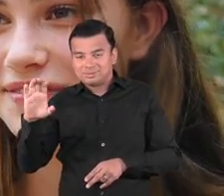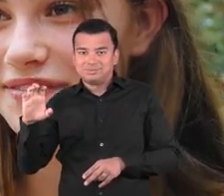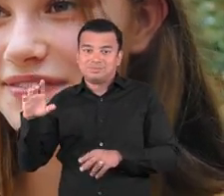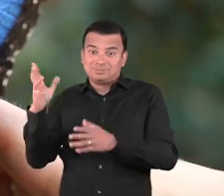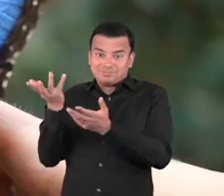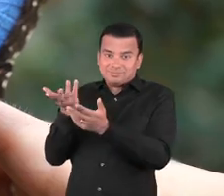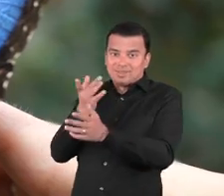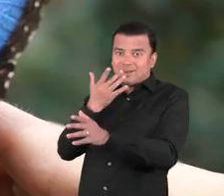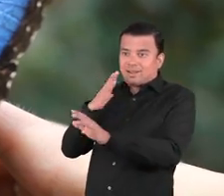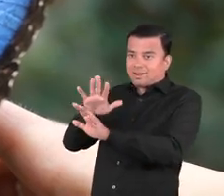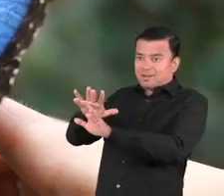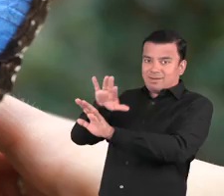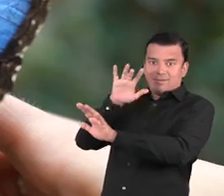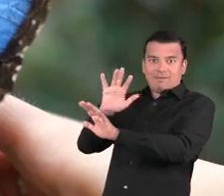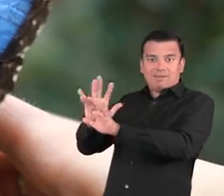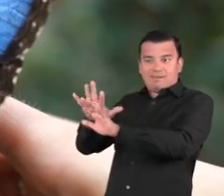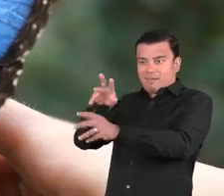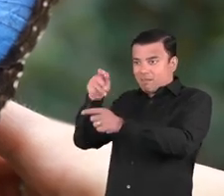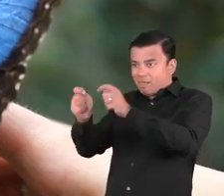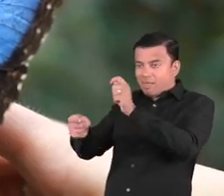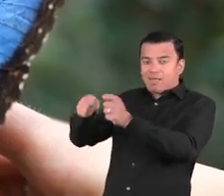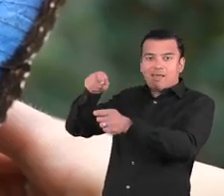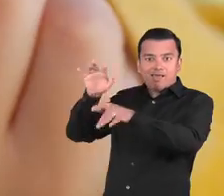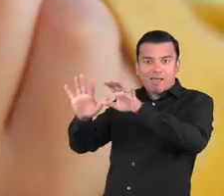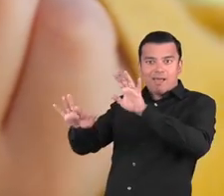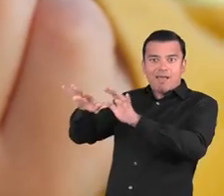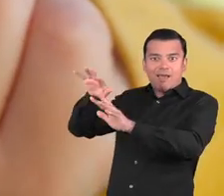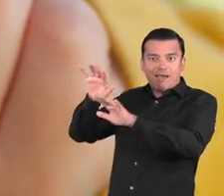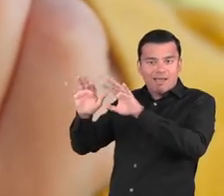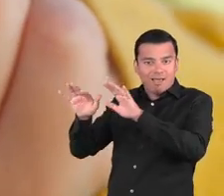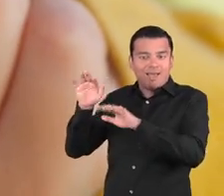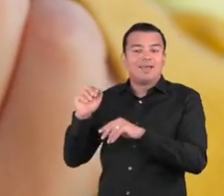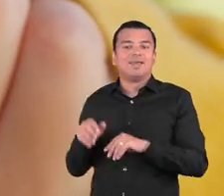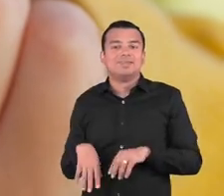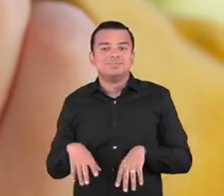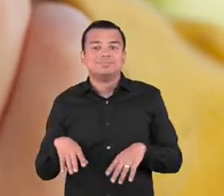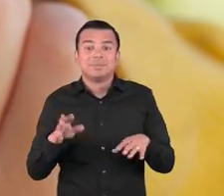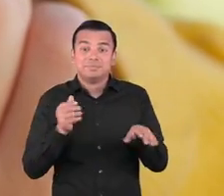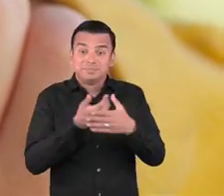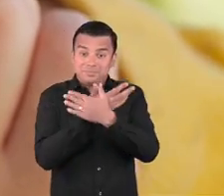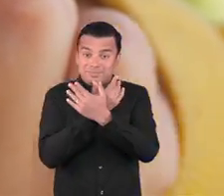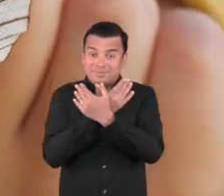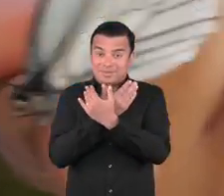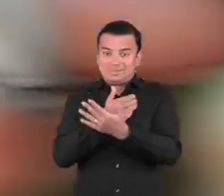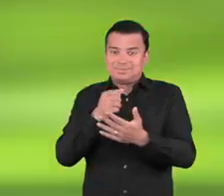Iridescence is when the color of something changes as the observer moves.